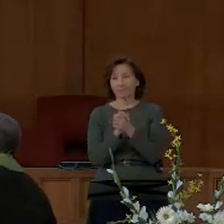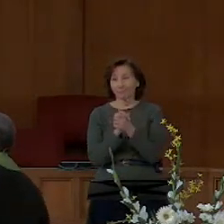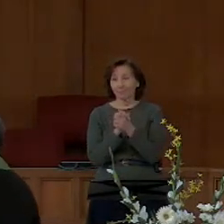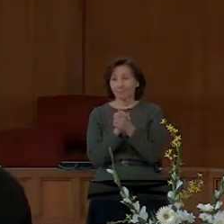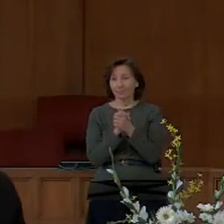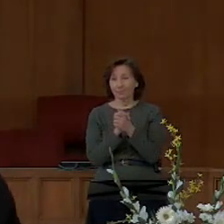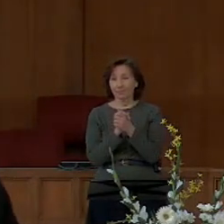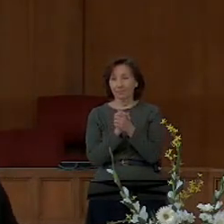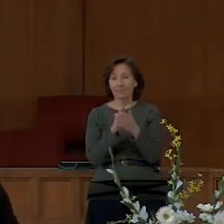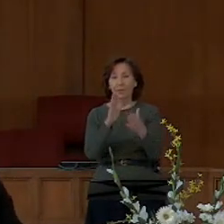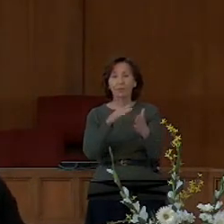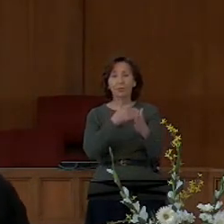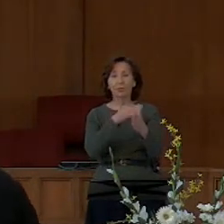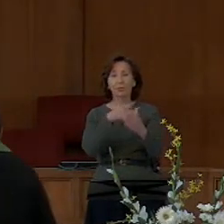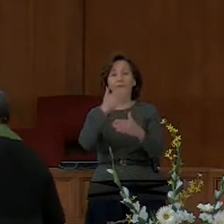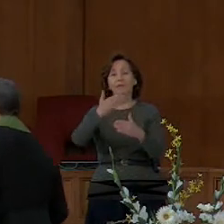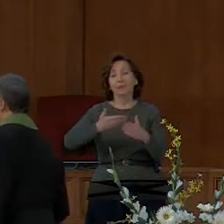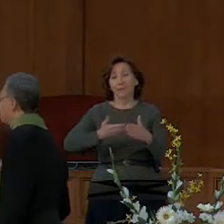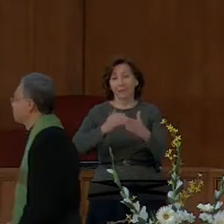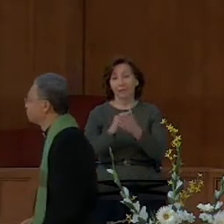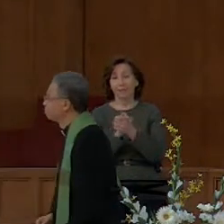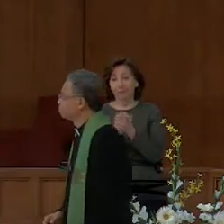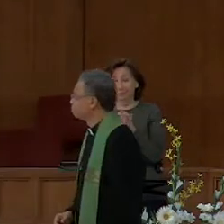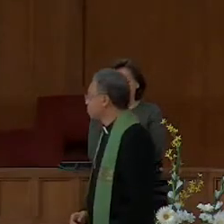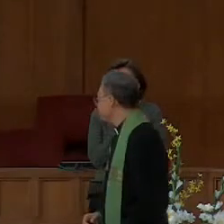our hymn of invitation?